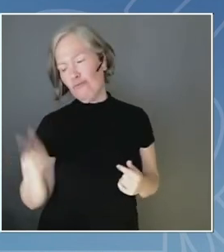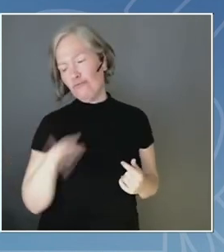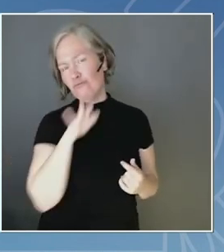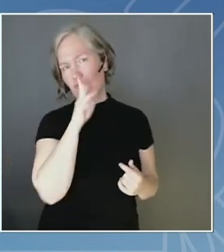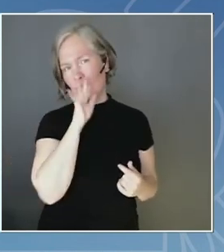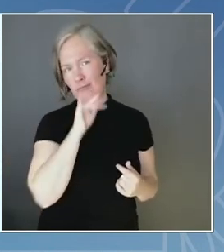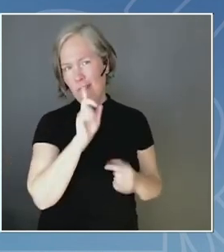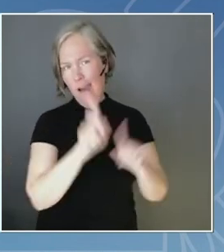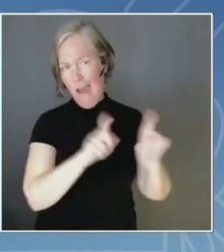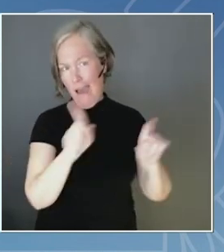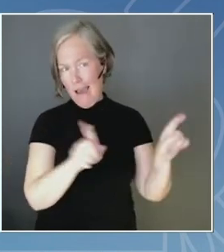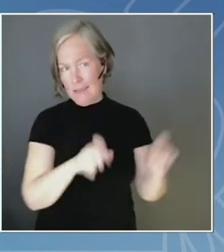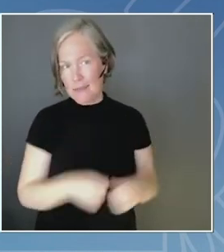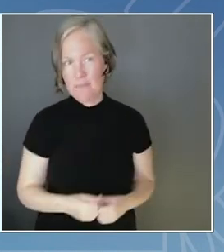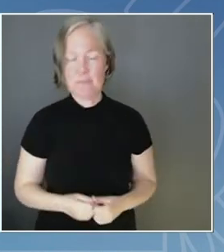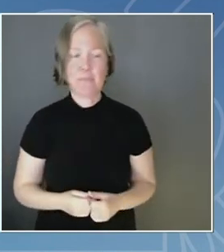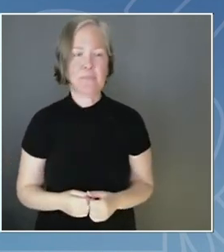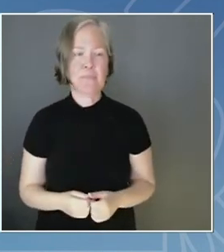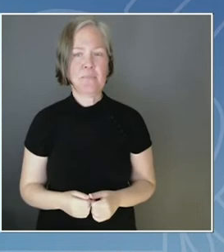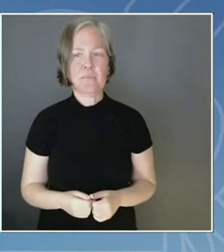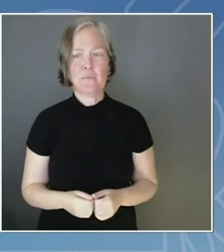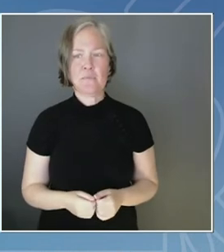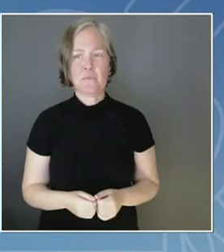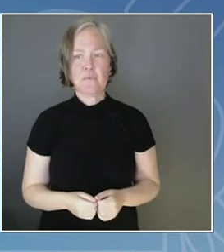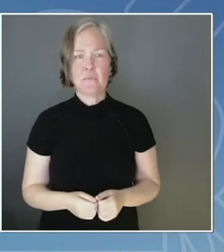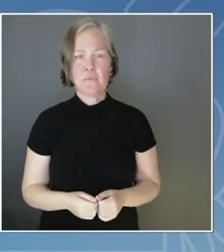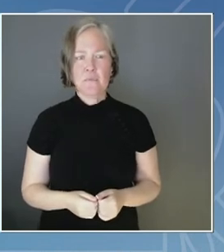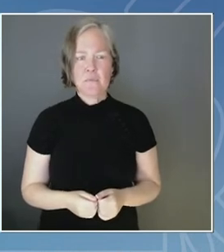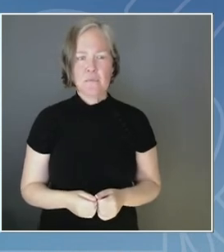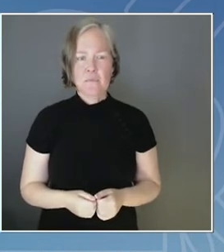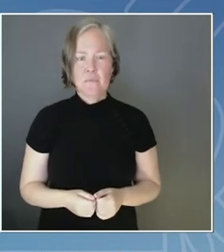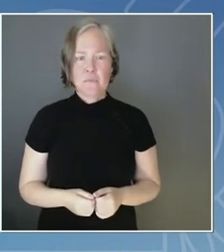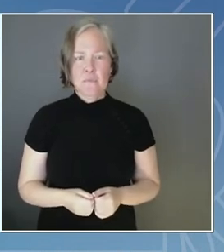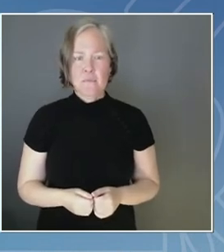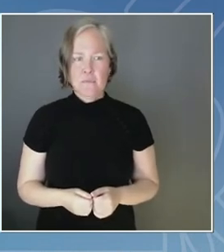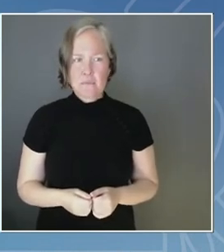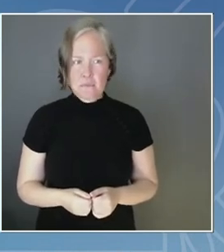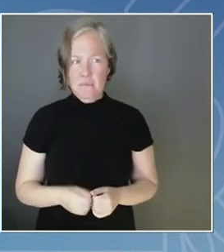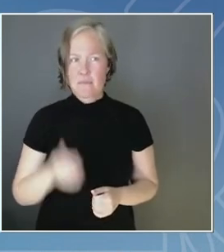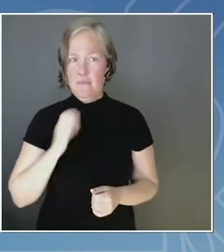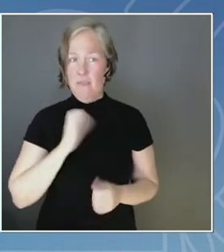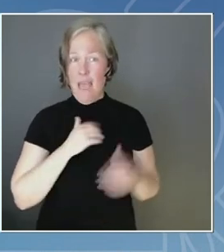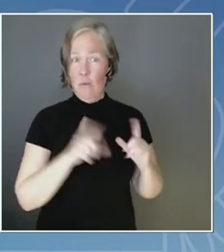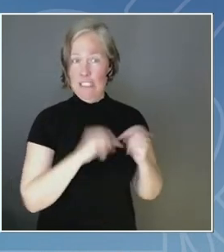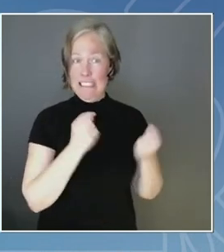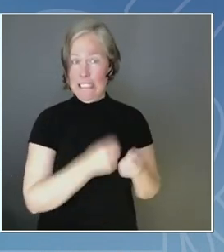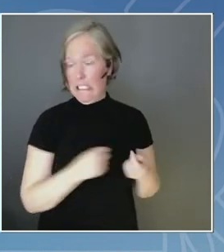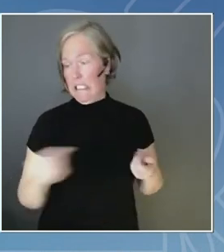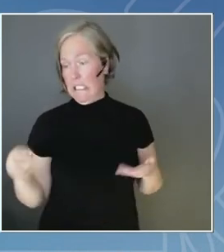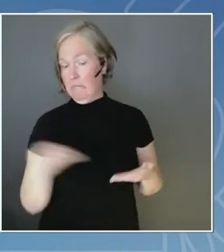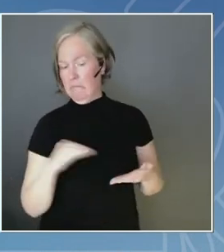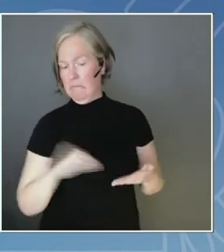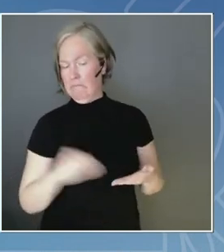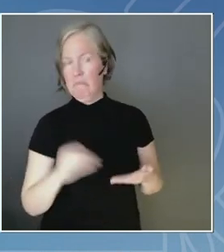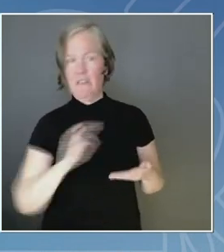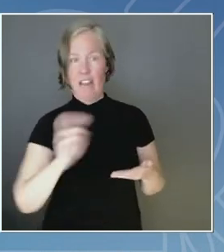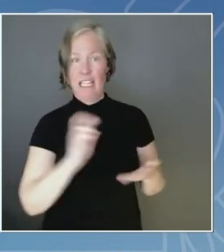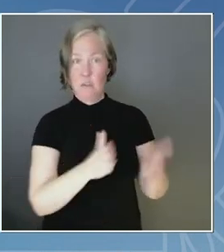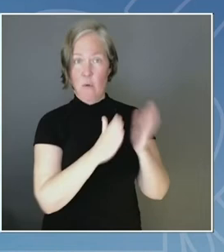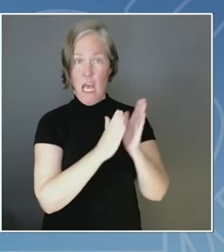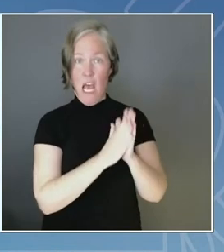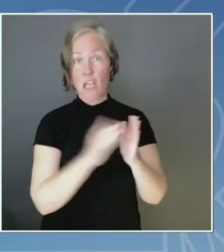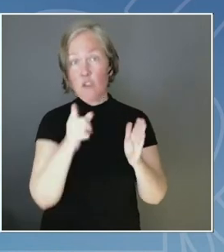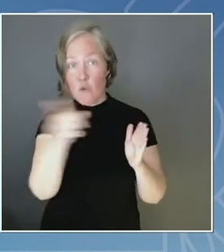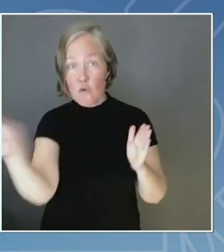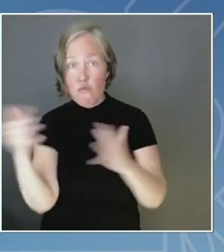has put them for us to ask. So if you have any more questions or